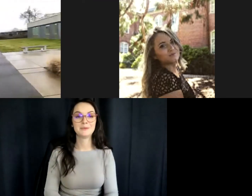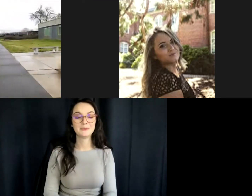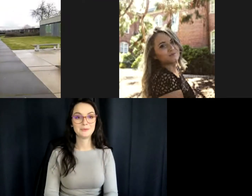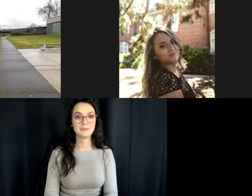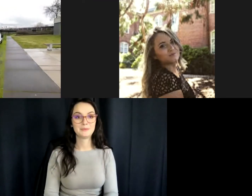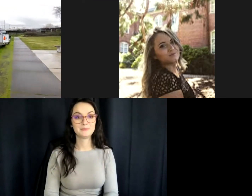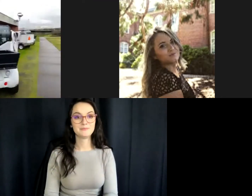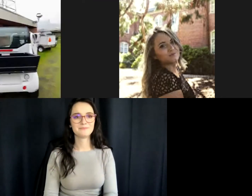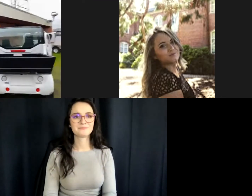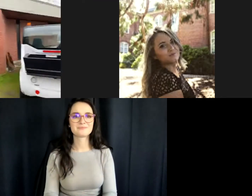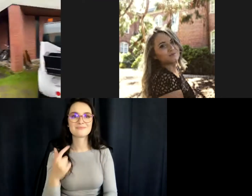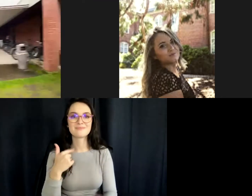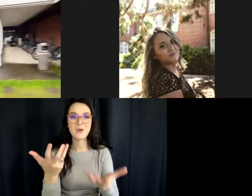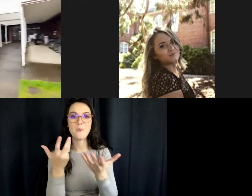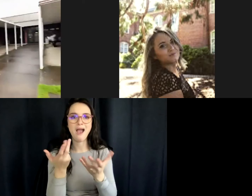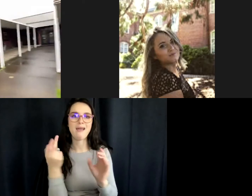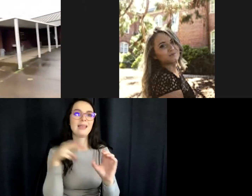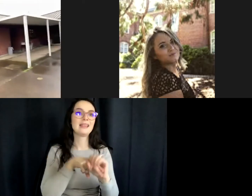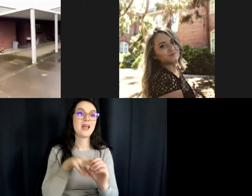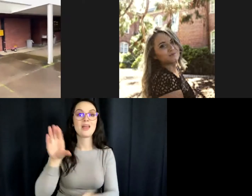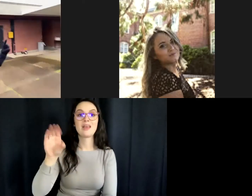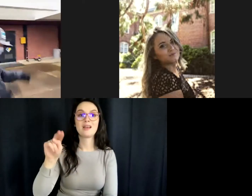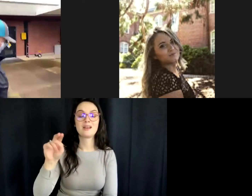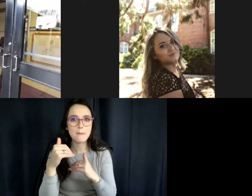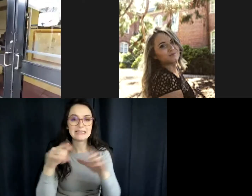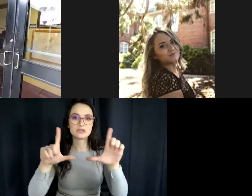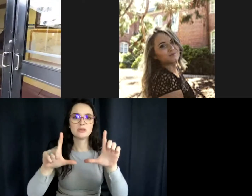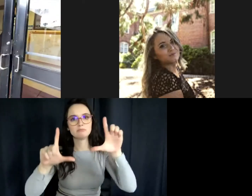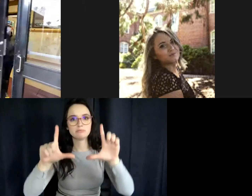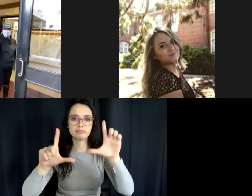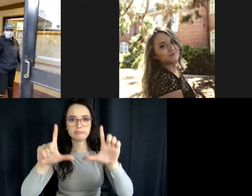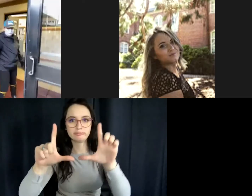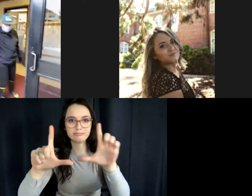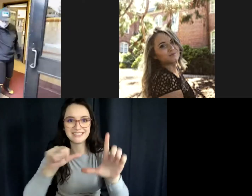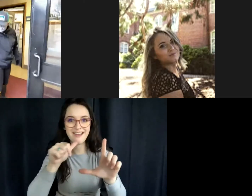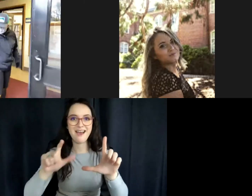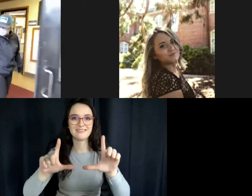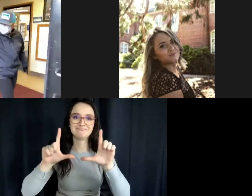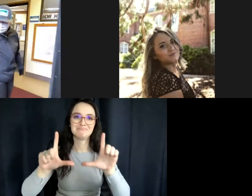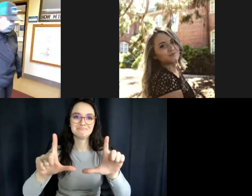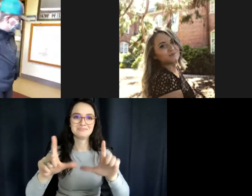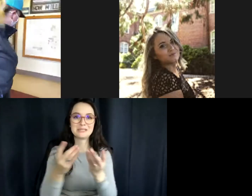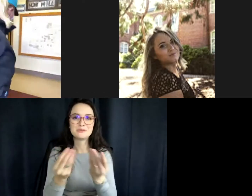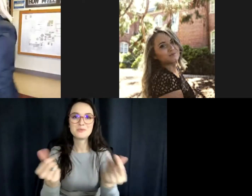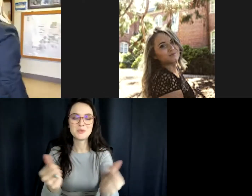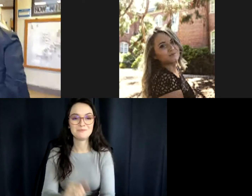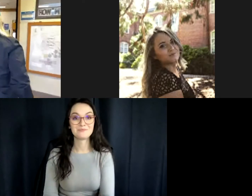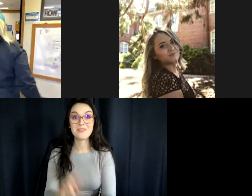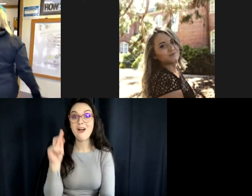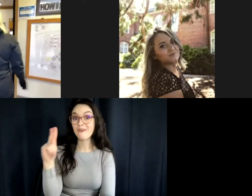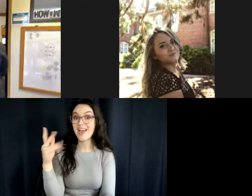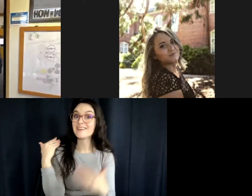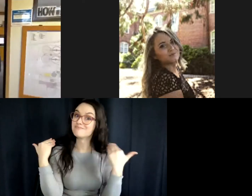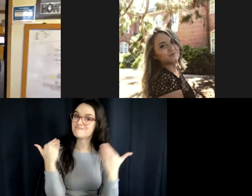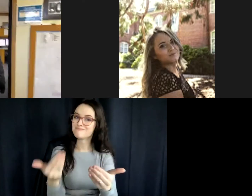have to meet that permit. And so we are constantly testing to make sure we are meeting those regulations. Okay. So this was a new lab we just